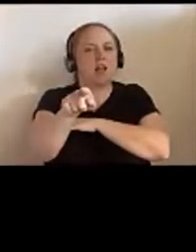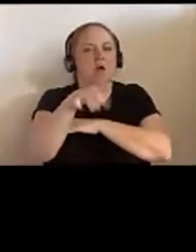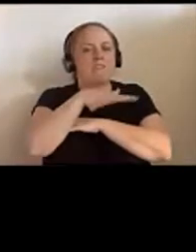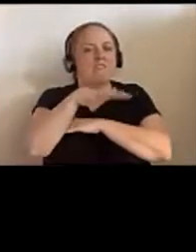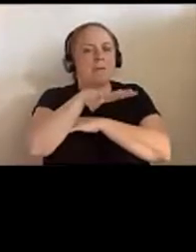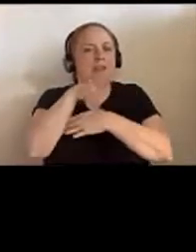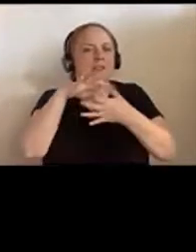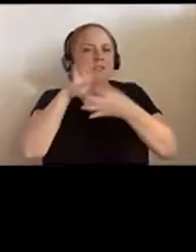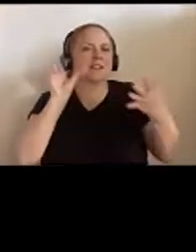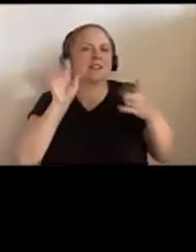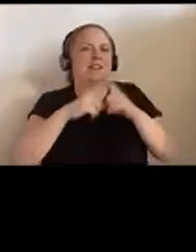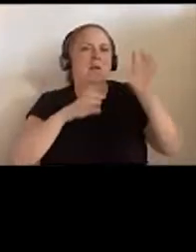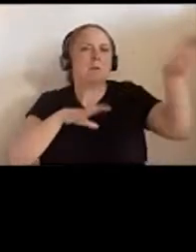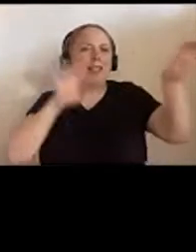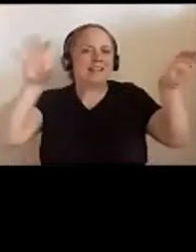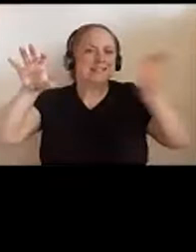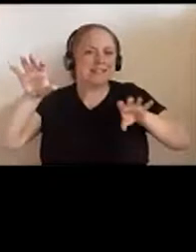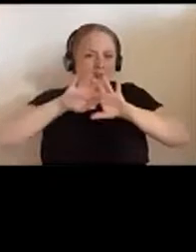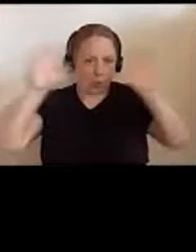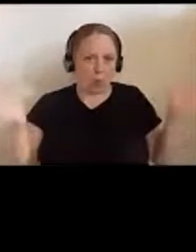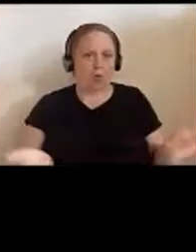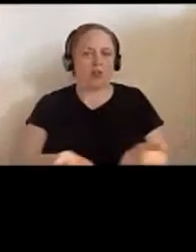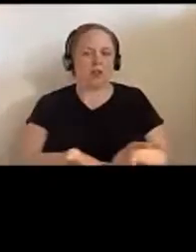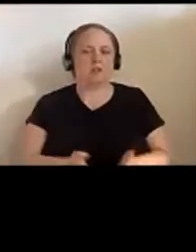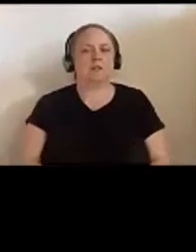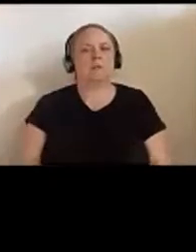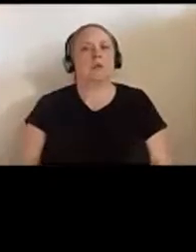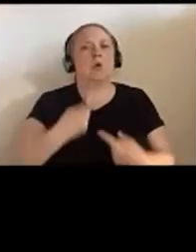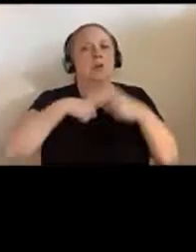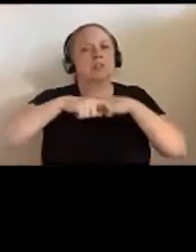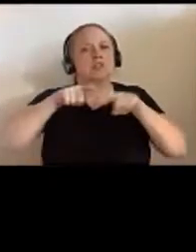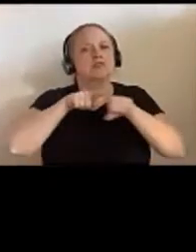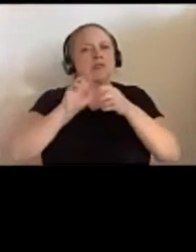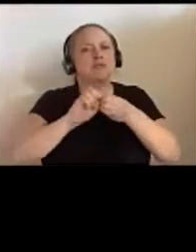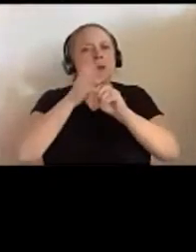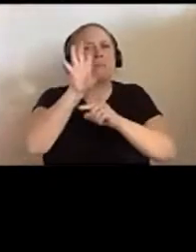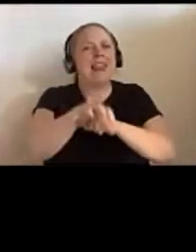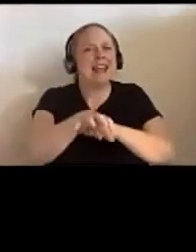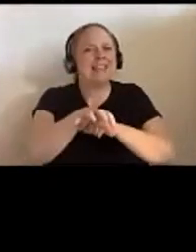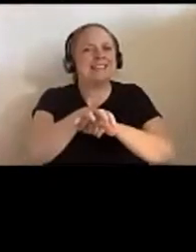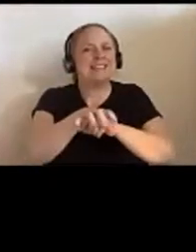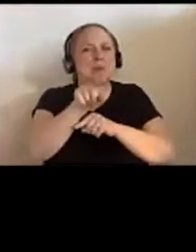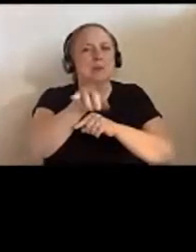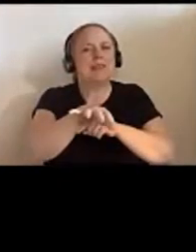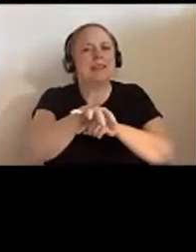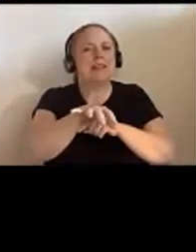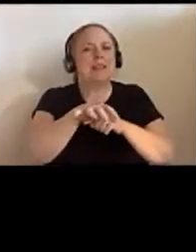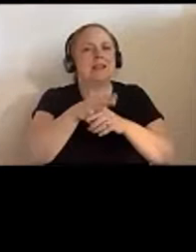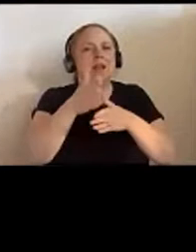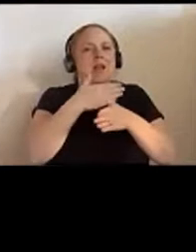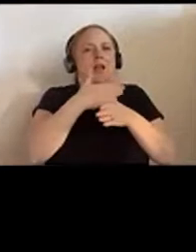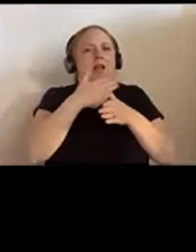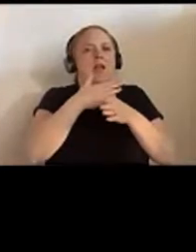we're constantly trying to create a place to be. And even if you're looking at like earlier artists like Sun